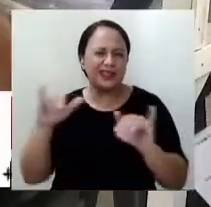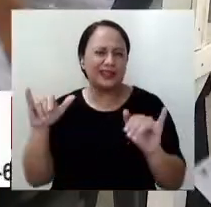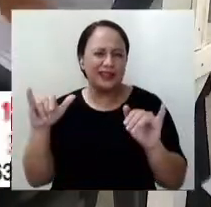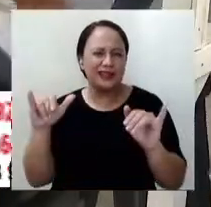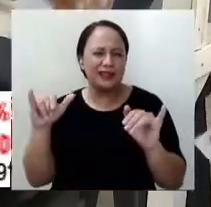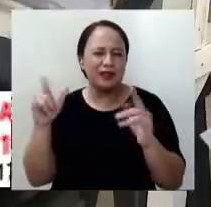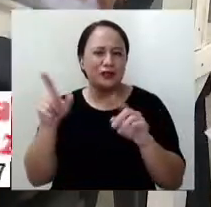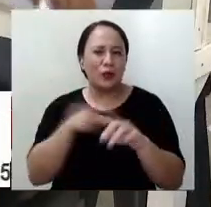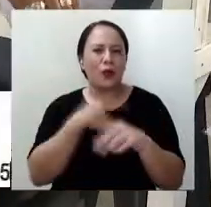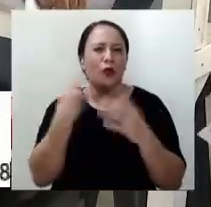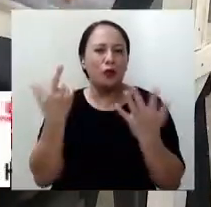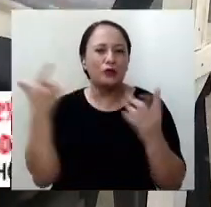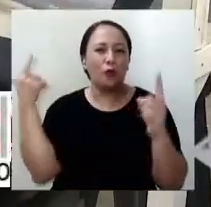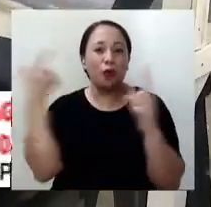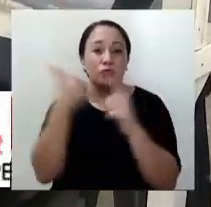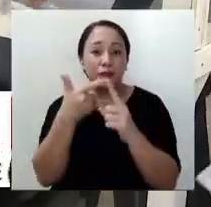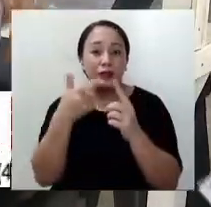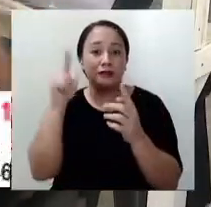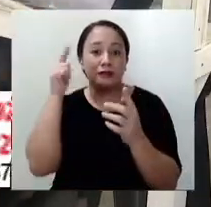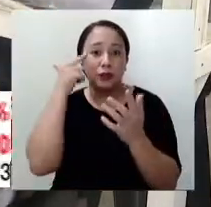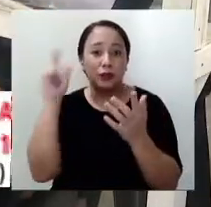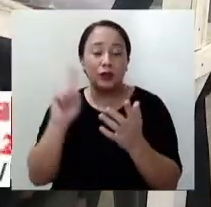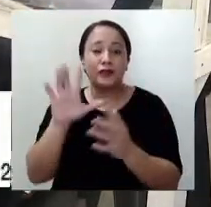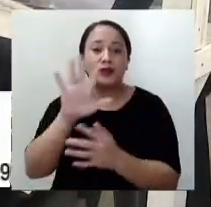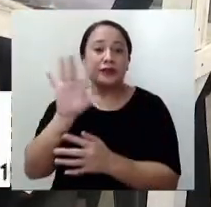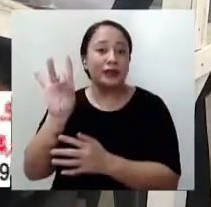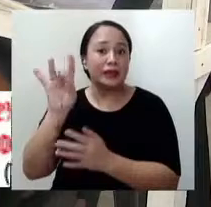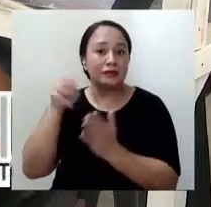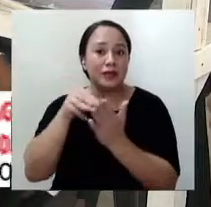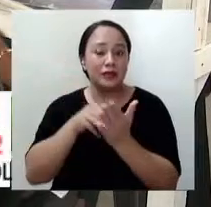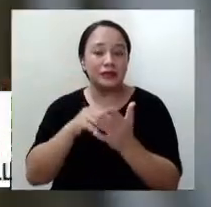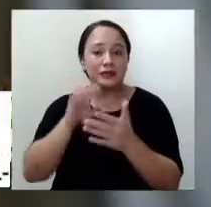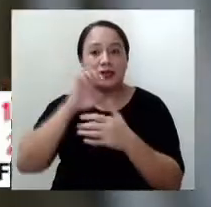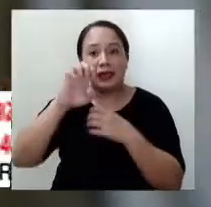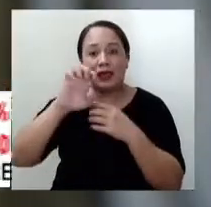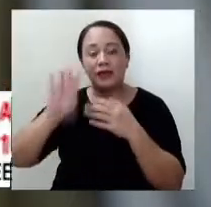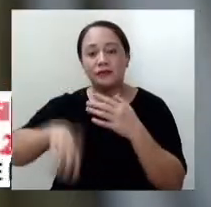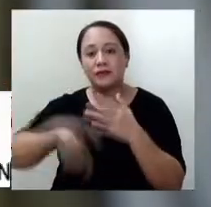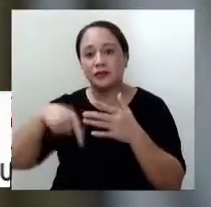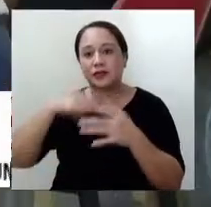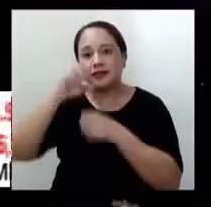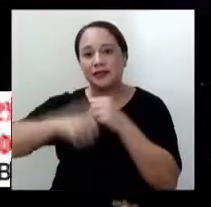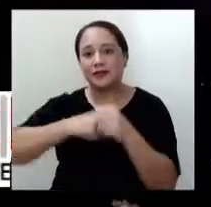from government's target of 58 million by the end of this year.